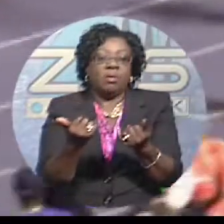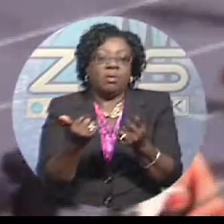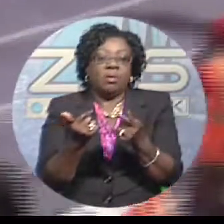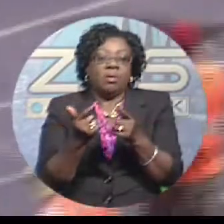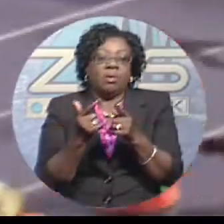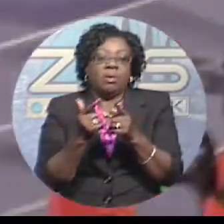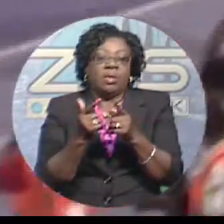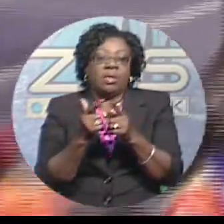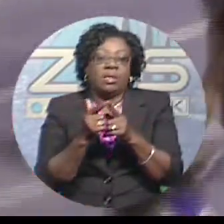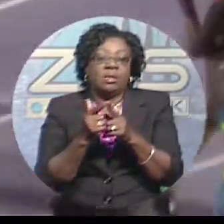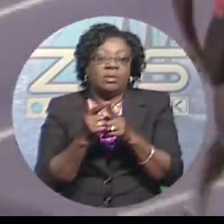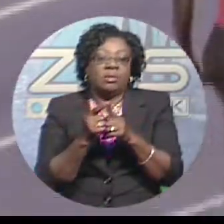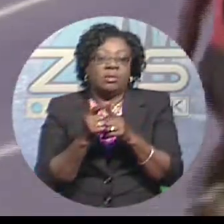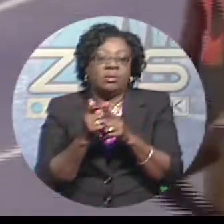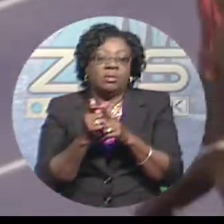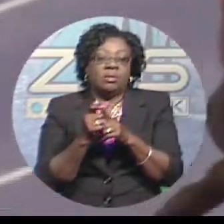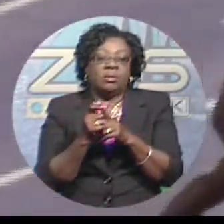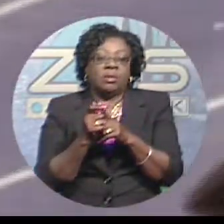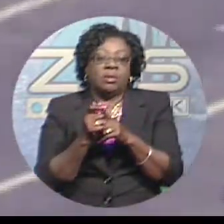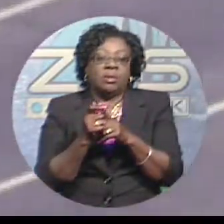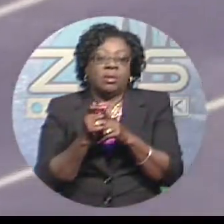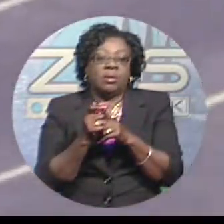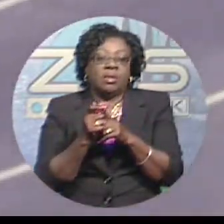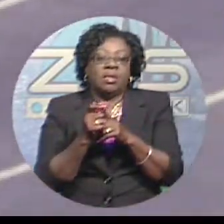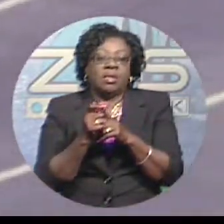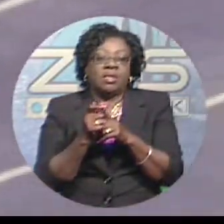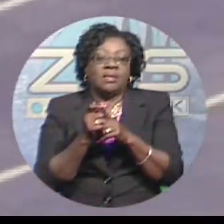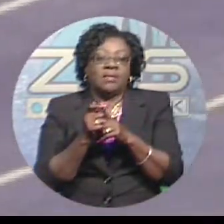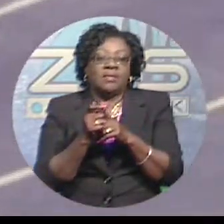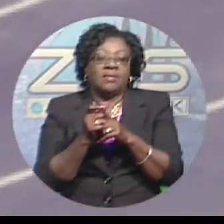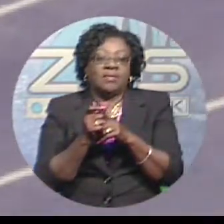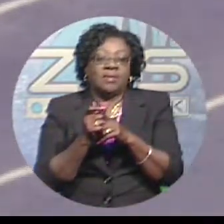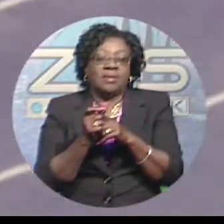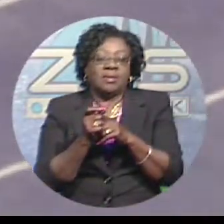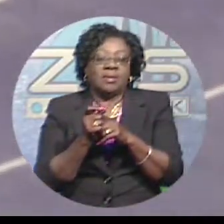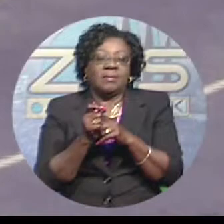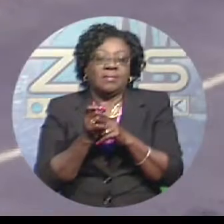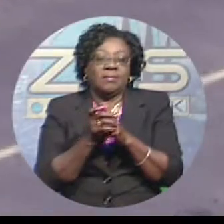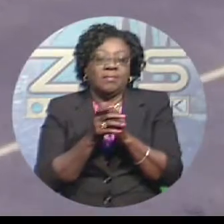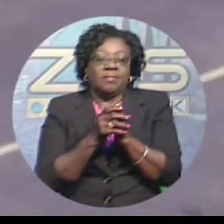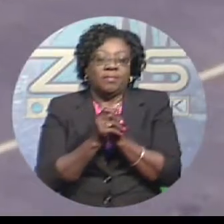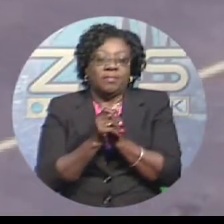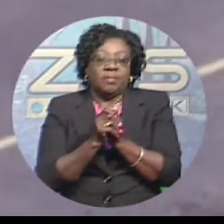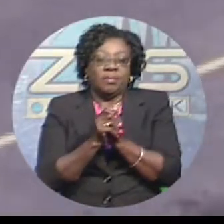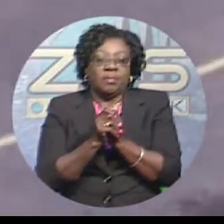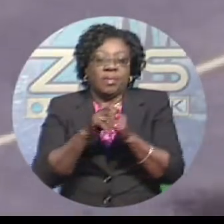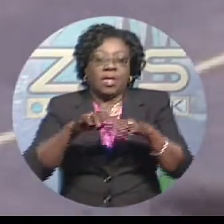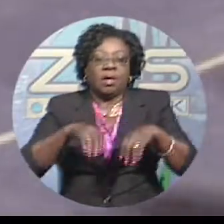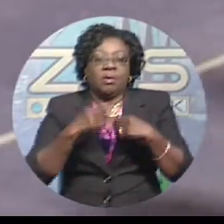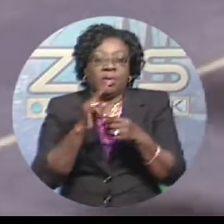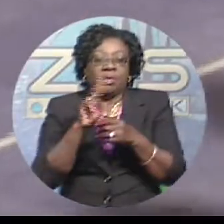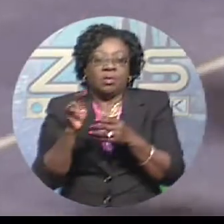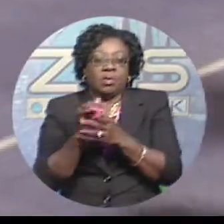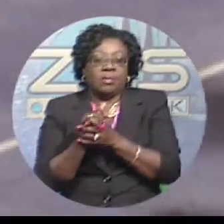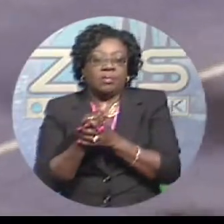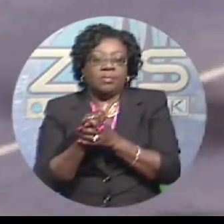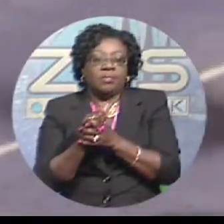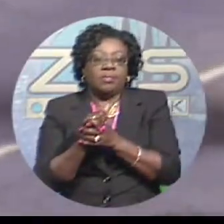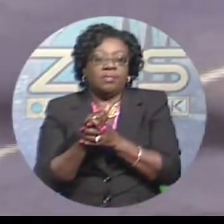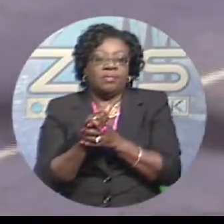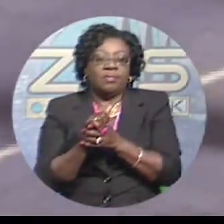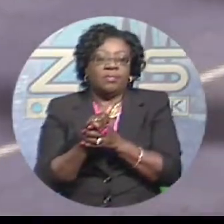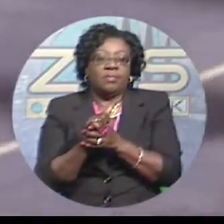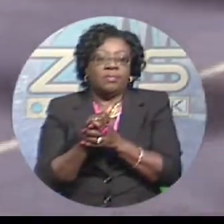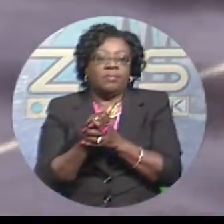here, 2 or 4? Because, you know, I know the 4 is a love. How about the 2 of them? That could work